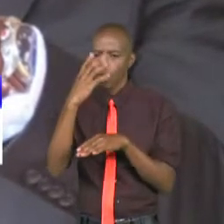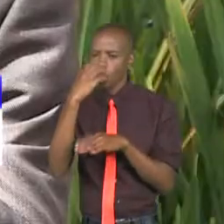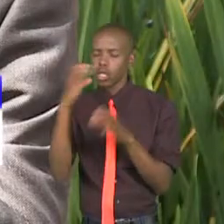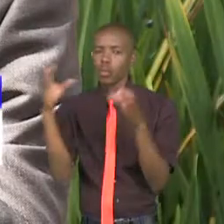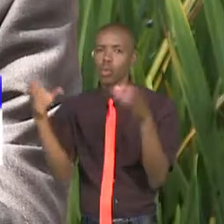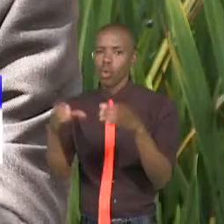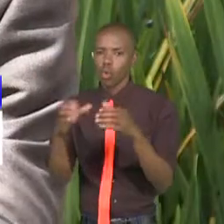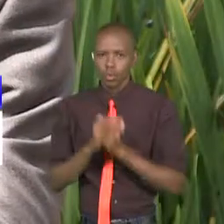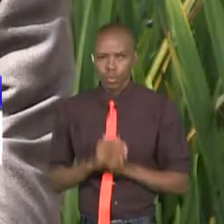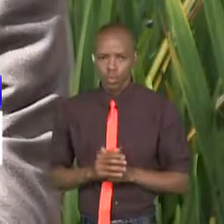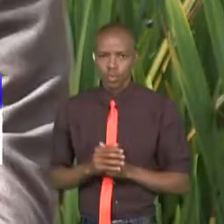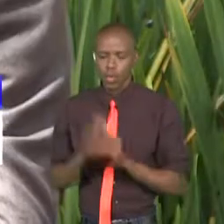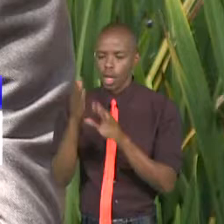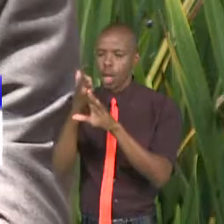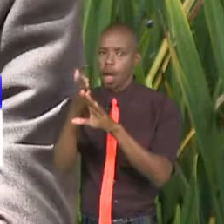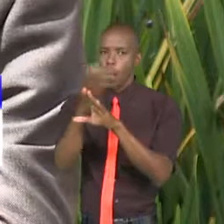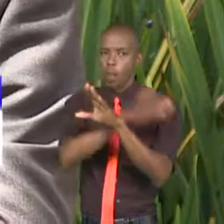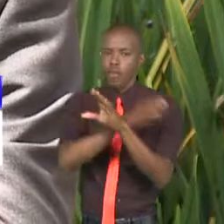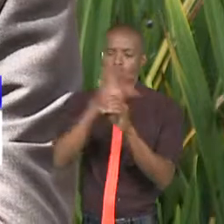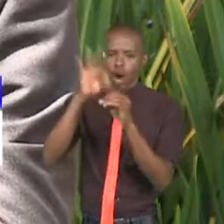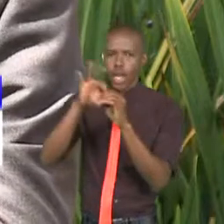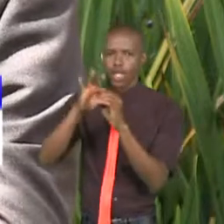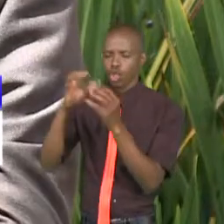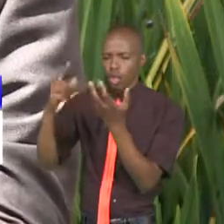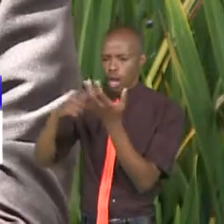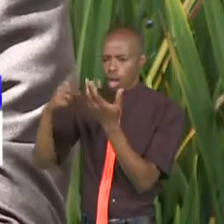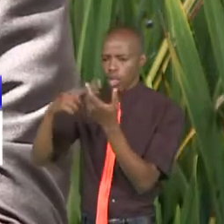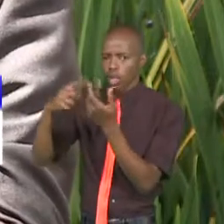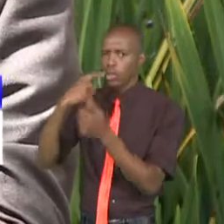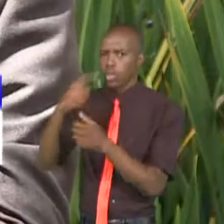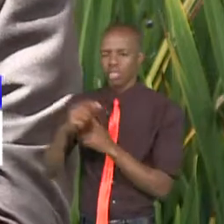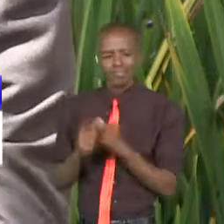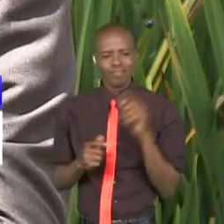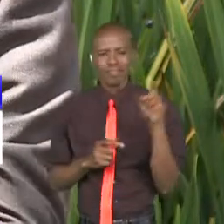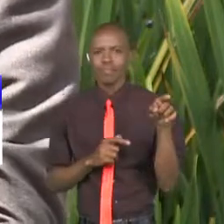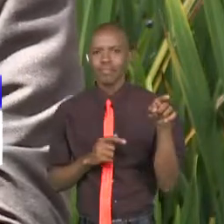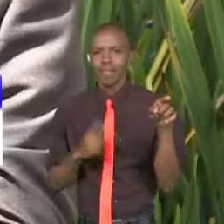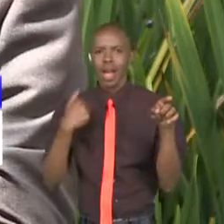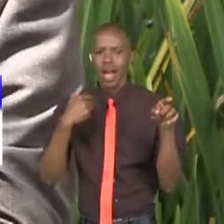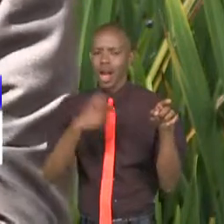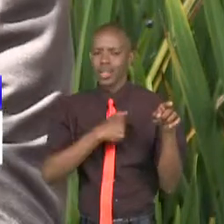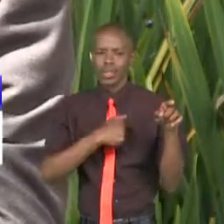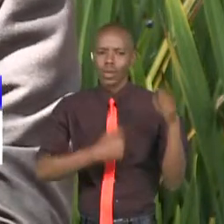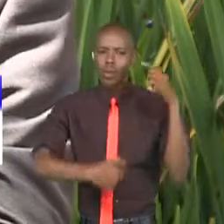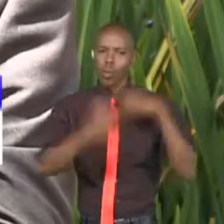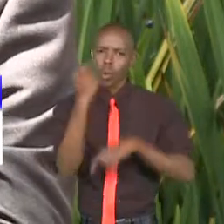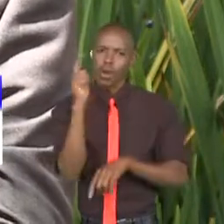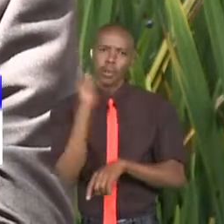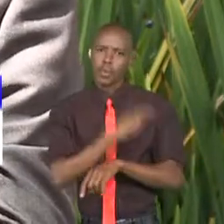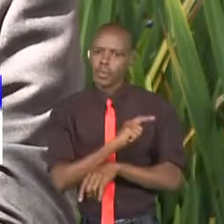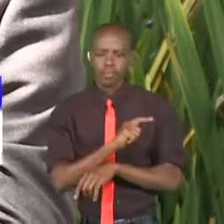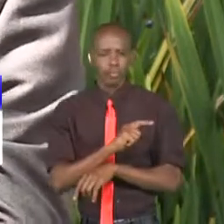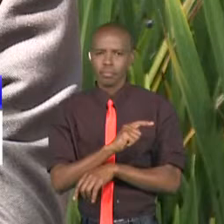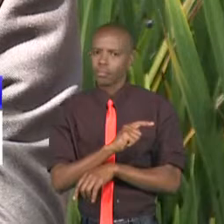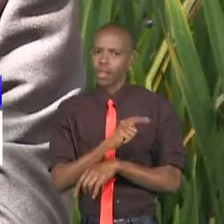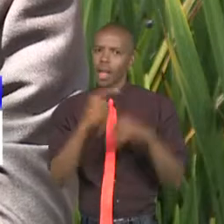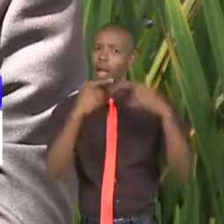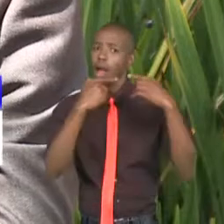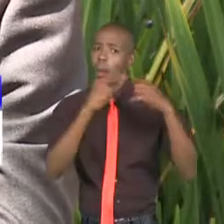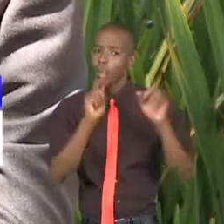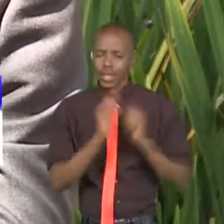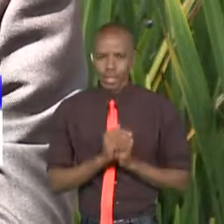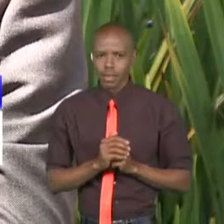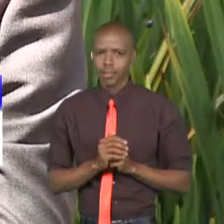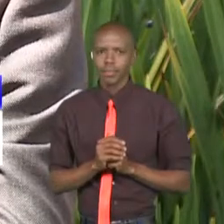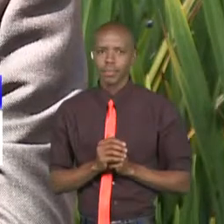party. That even before elections are counted, you say Giniwaseka, this thing we have already taken it, we have gone with it already. But that